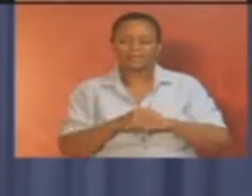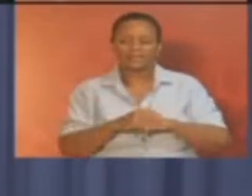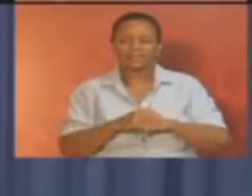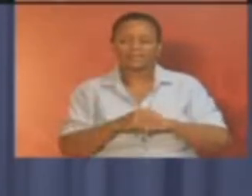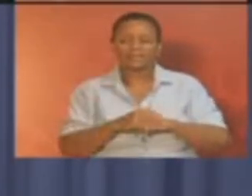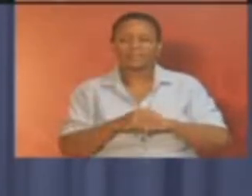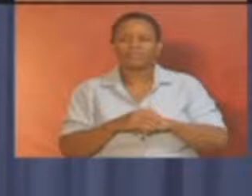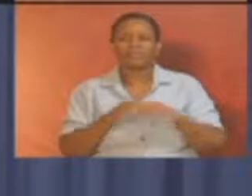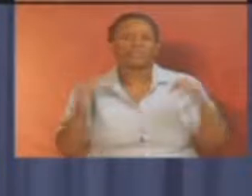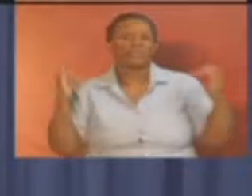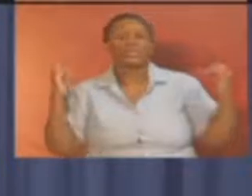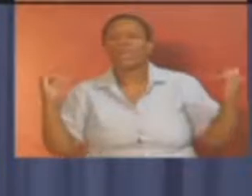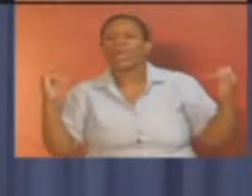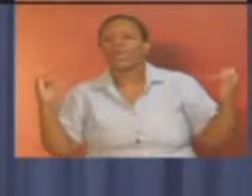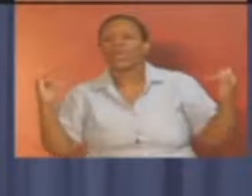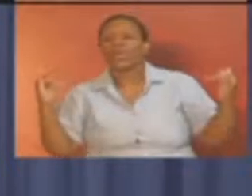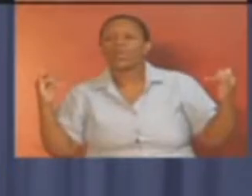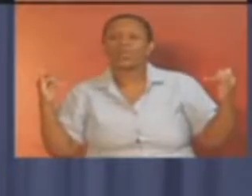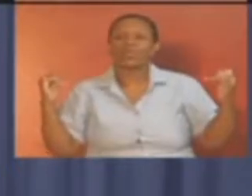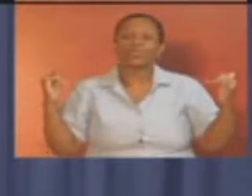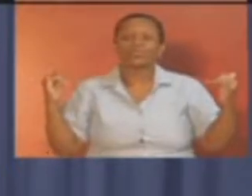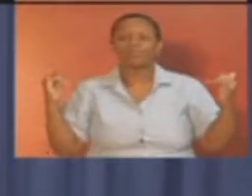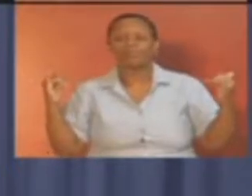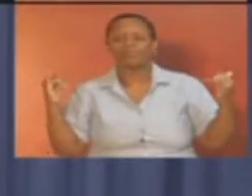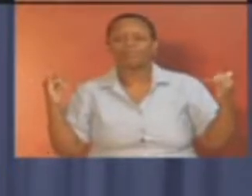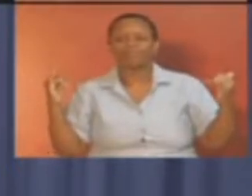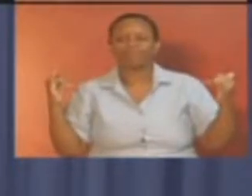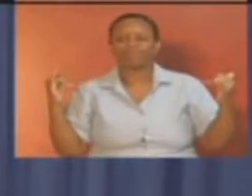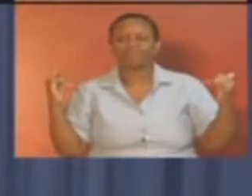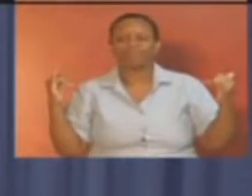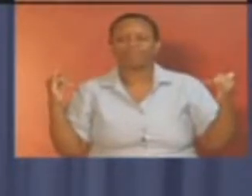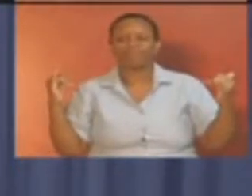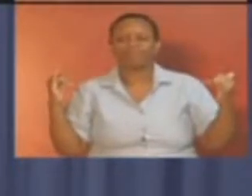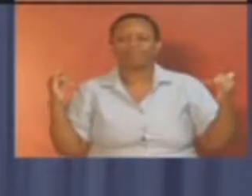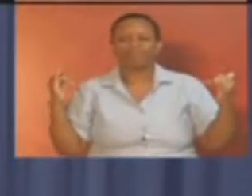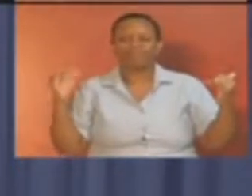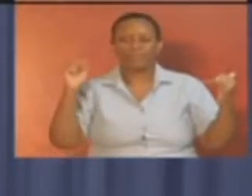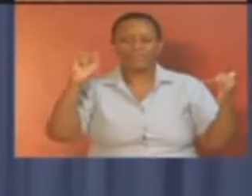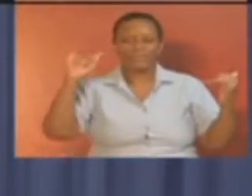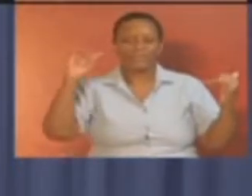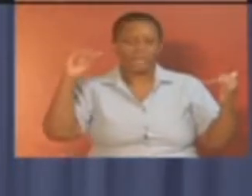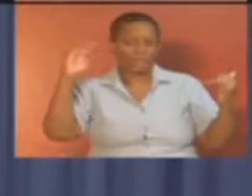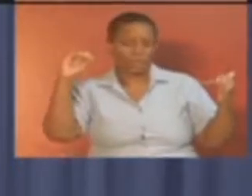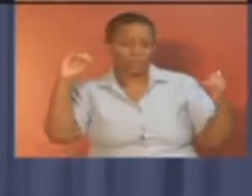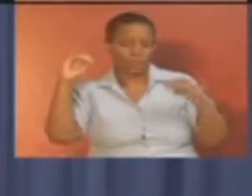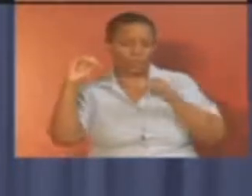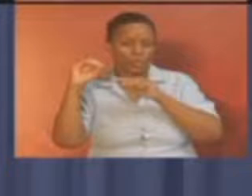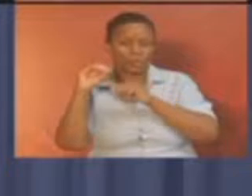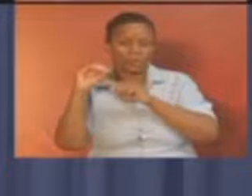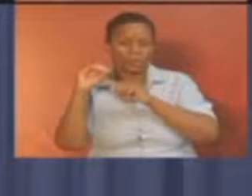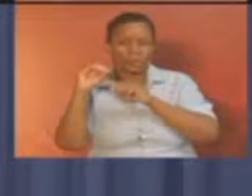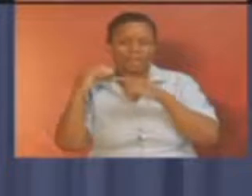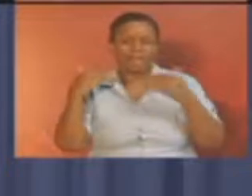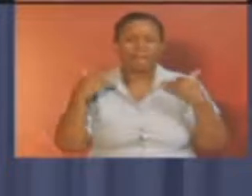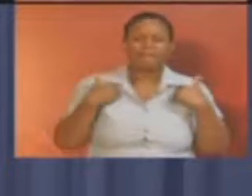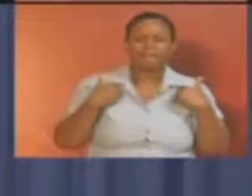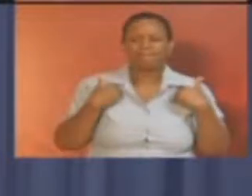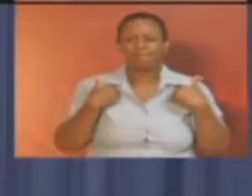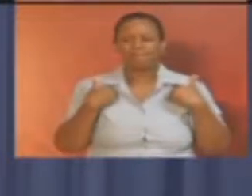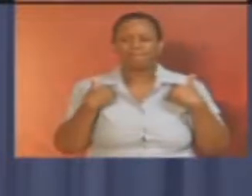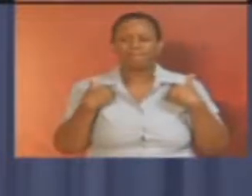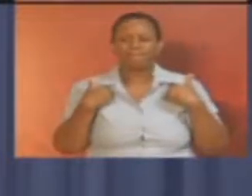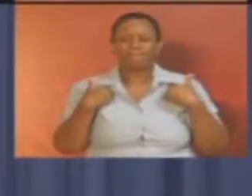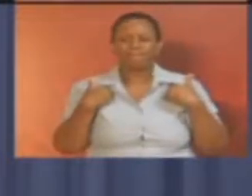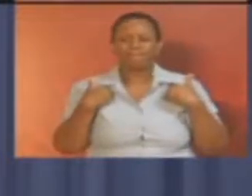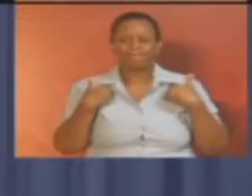2 candidates before WHO. Sinopharm Beijing and Sinopharm